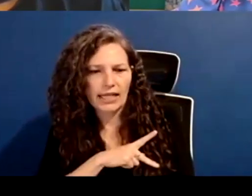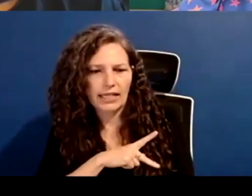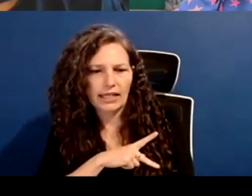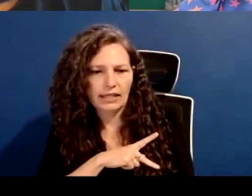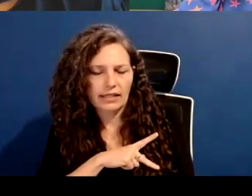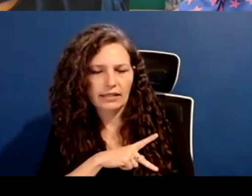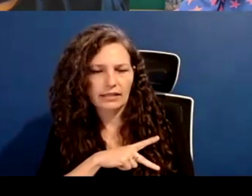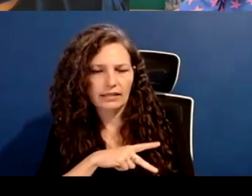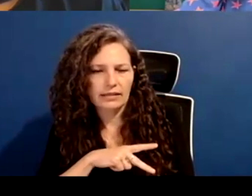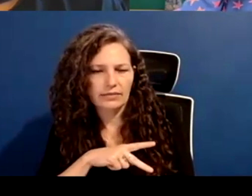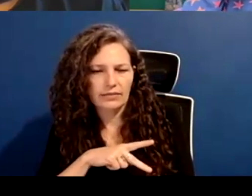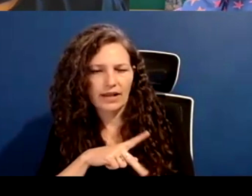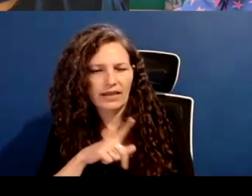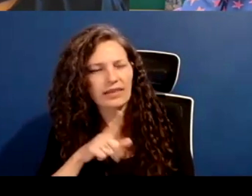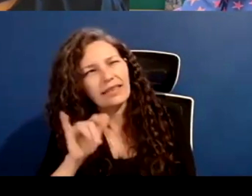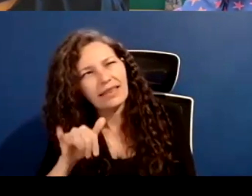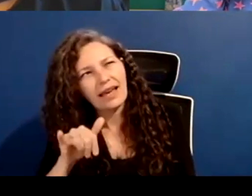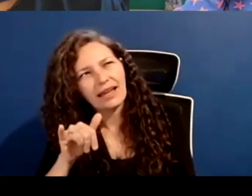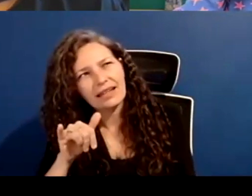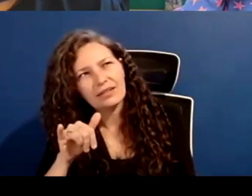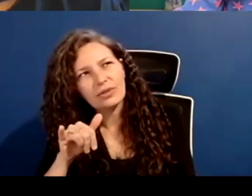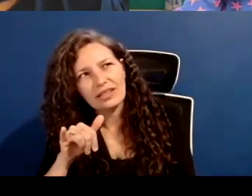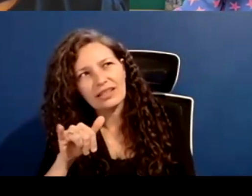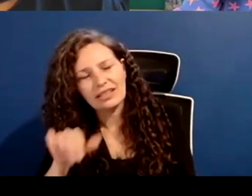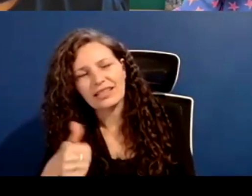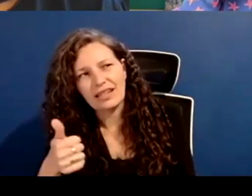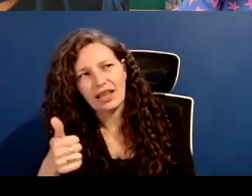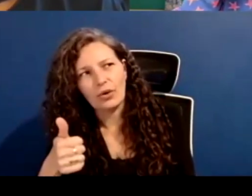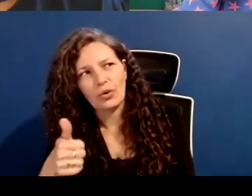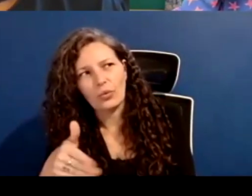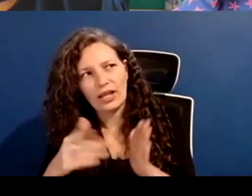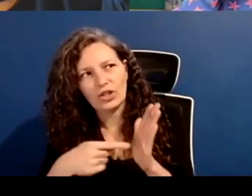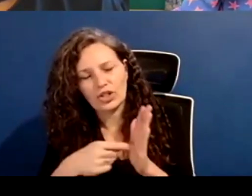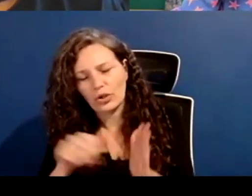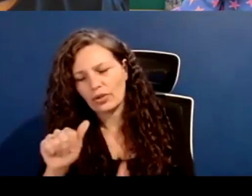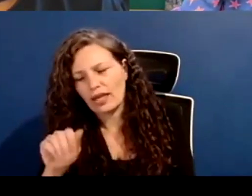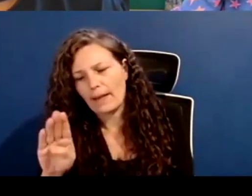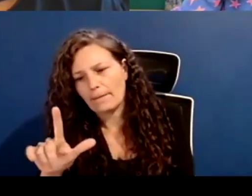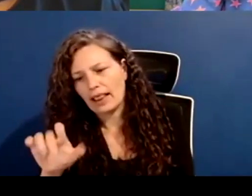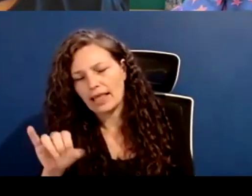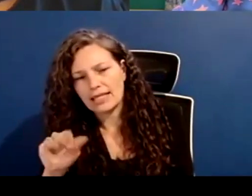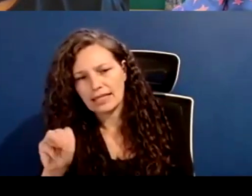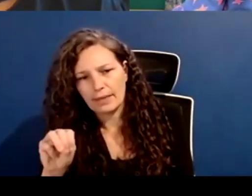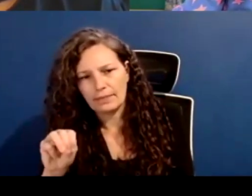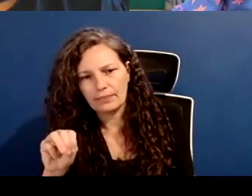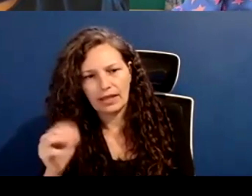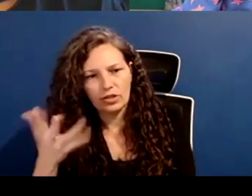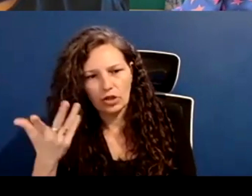kind of unravels a lot of the ableism inherent in those